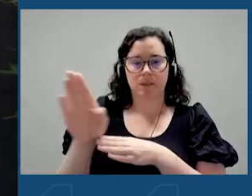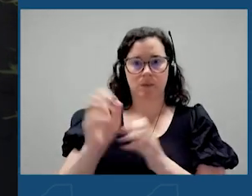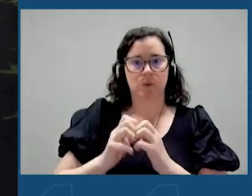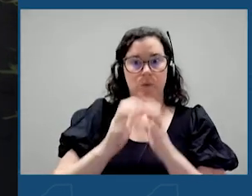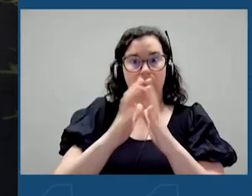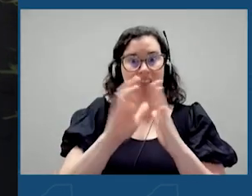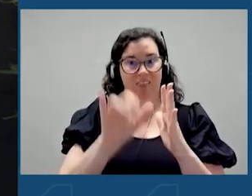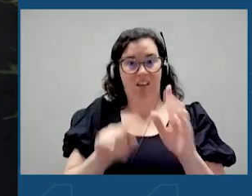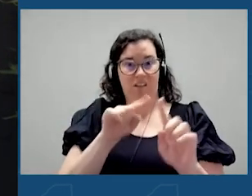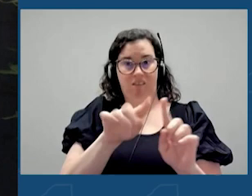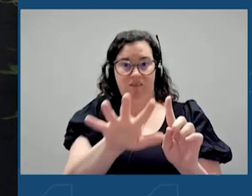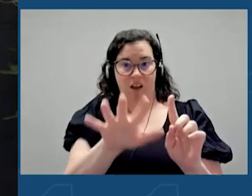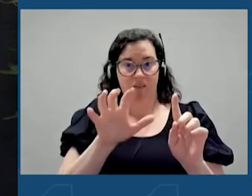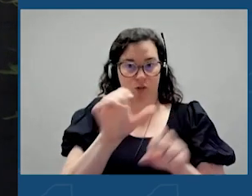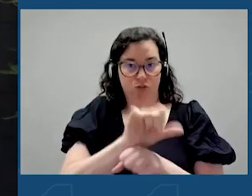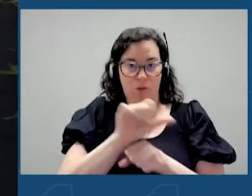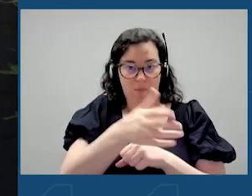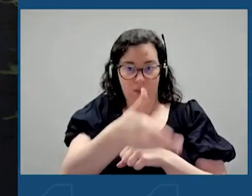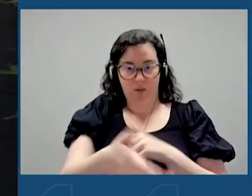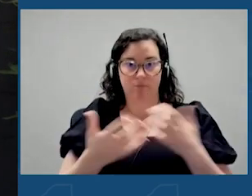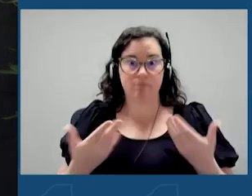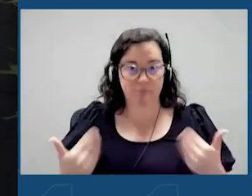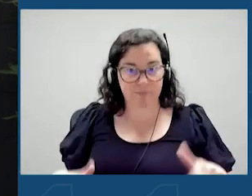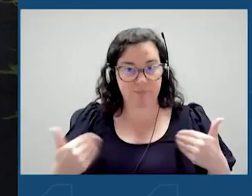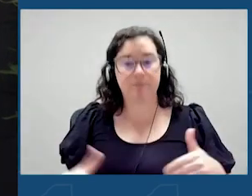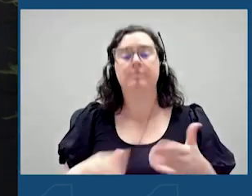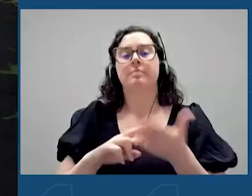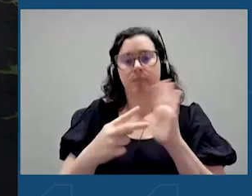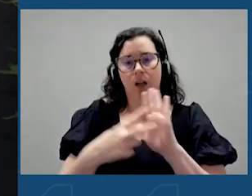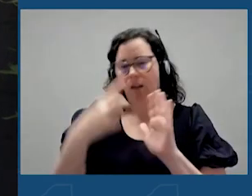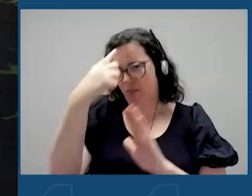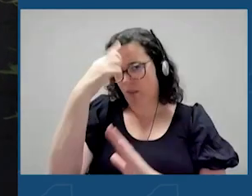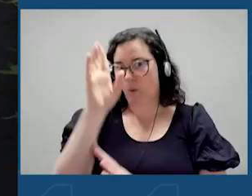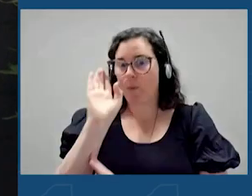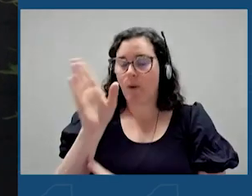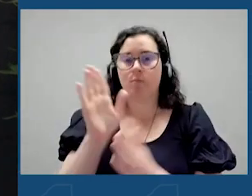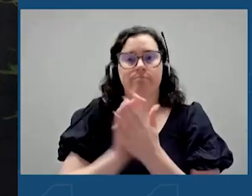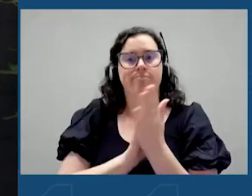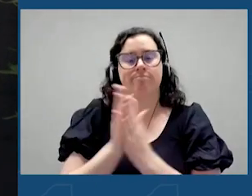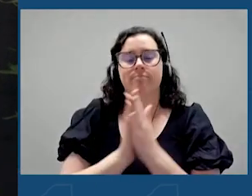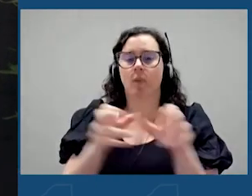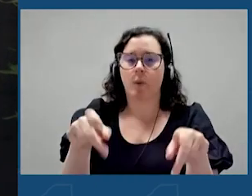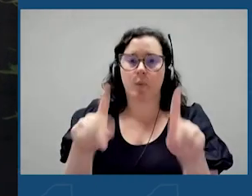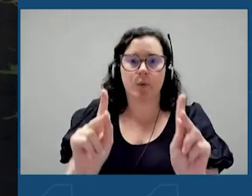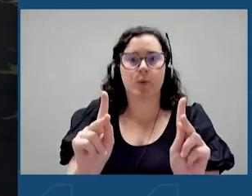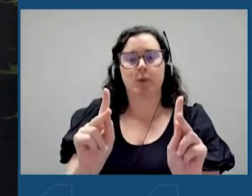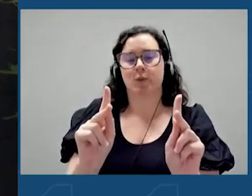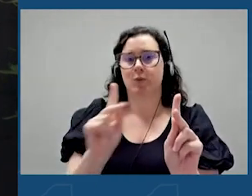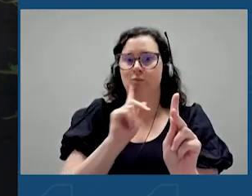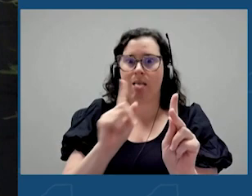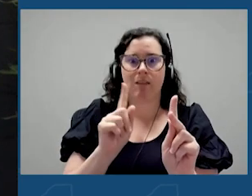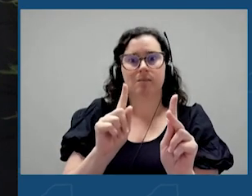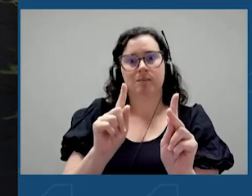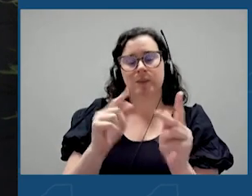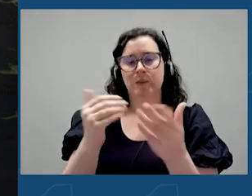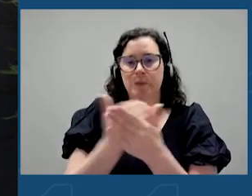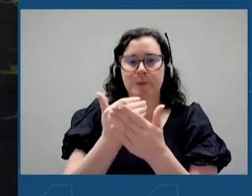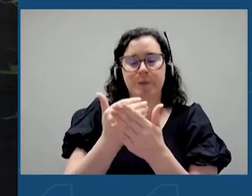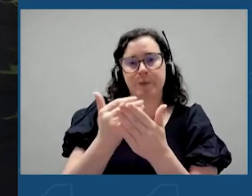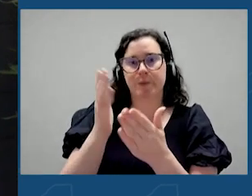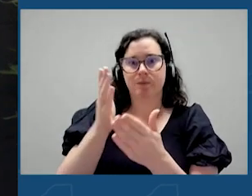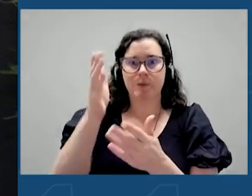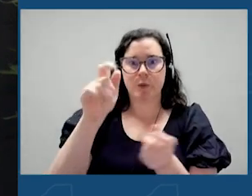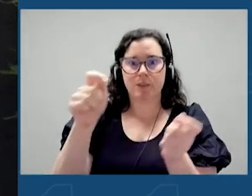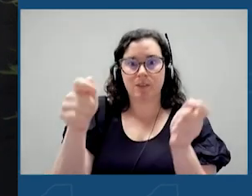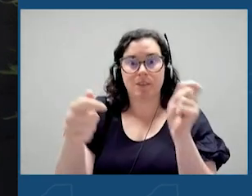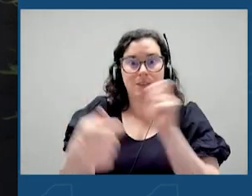right there, 500 jobs. So I think this is an opportunity for us to turn the page. Love the IBM story,